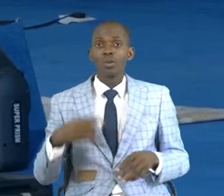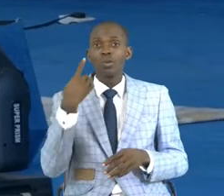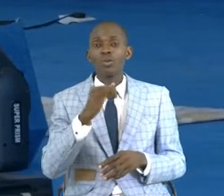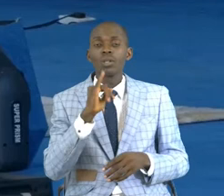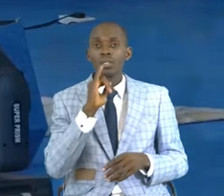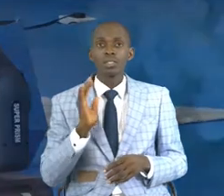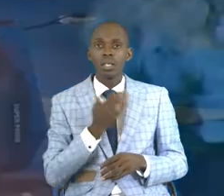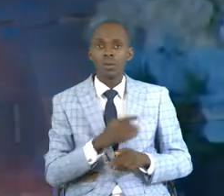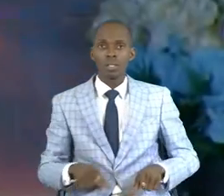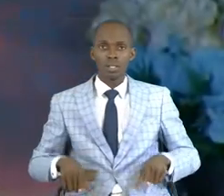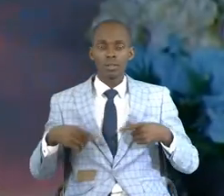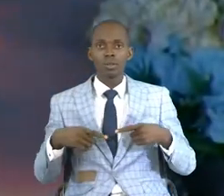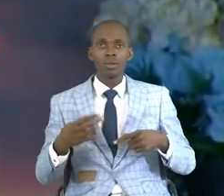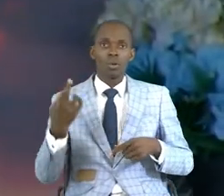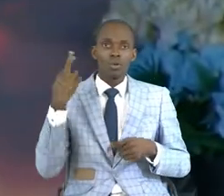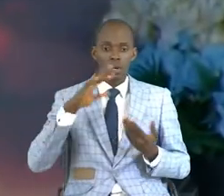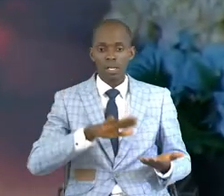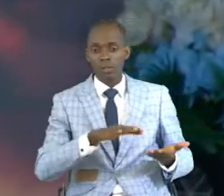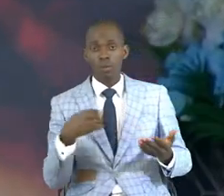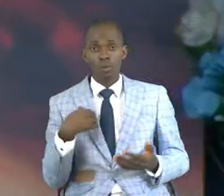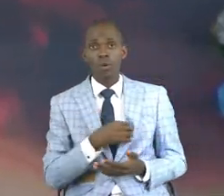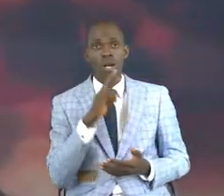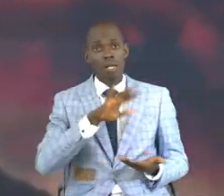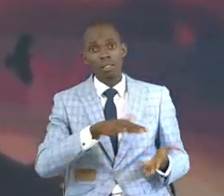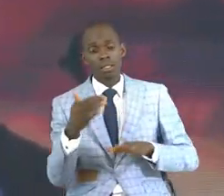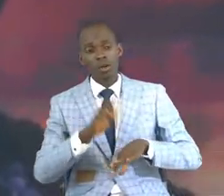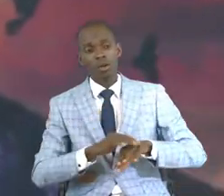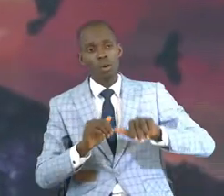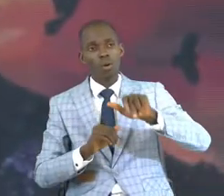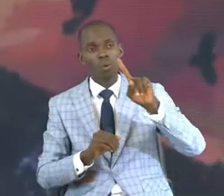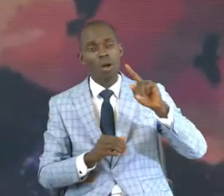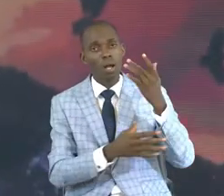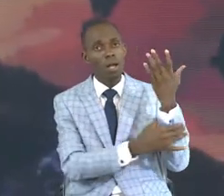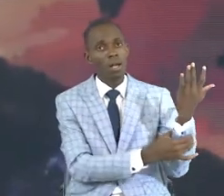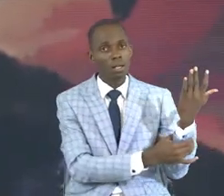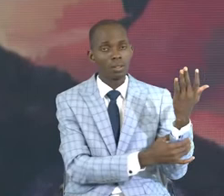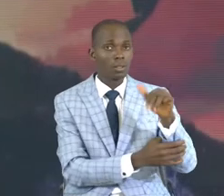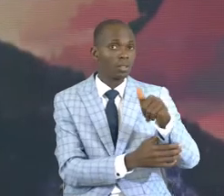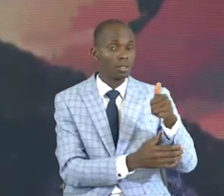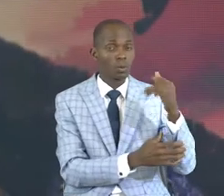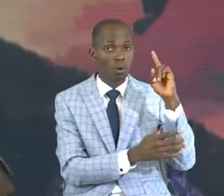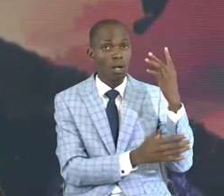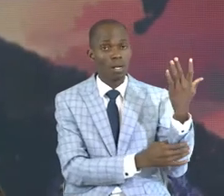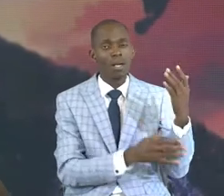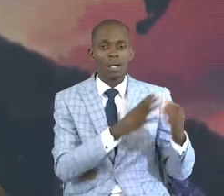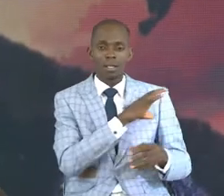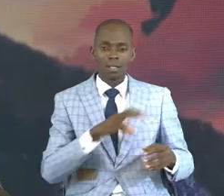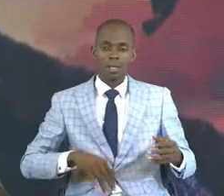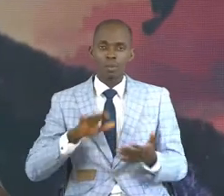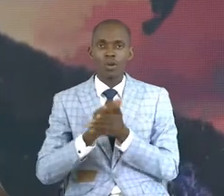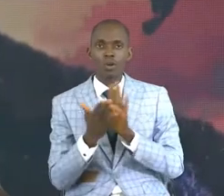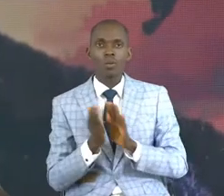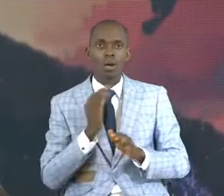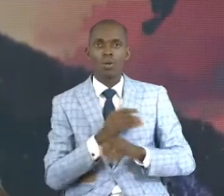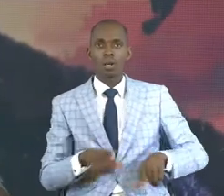we're dead on the one hand, and then Christ becomes our life. When Christ, who